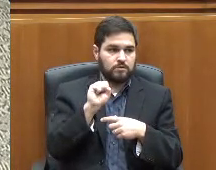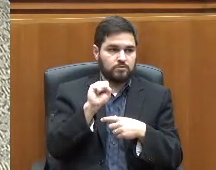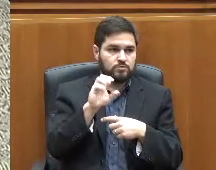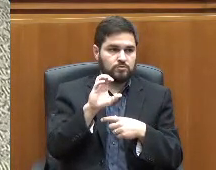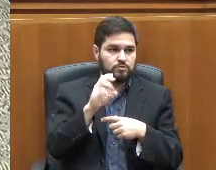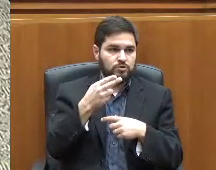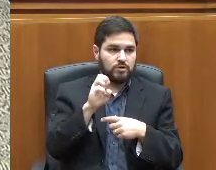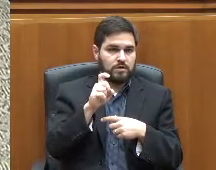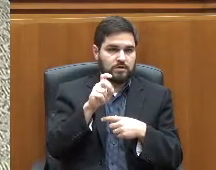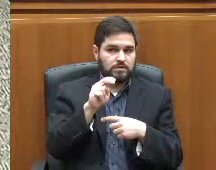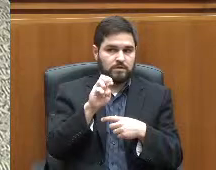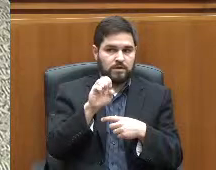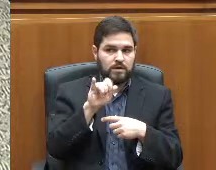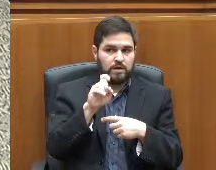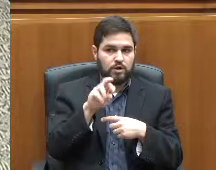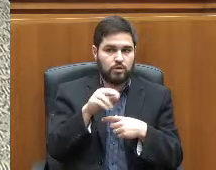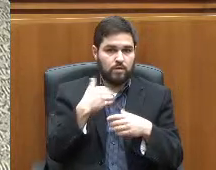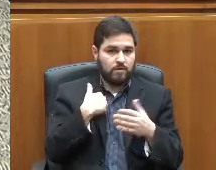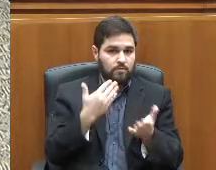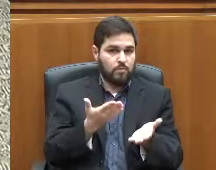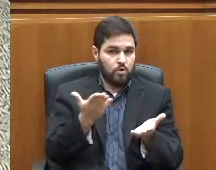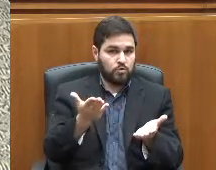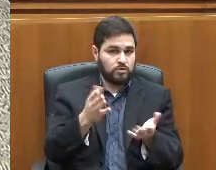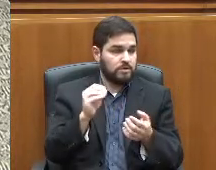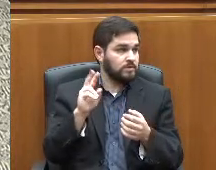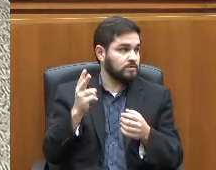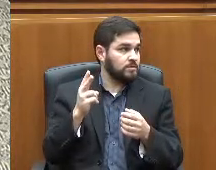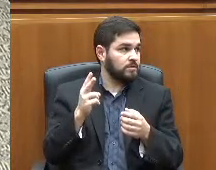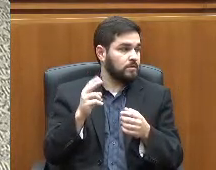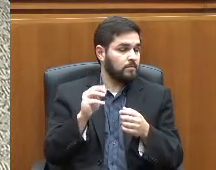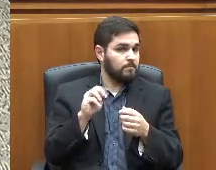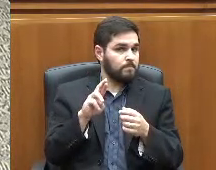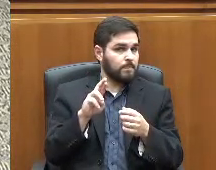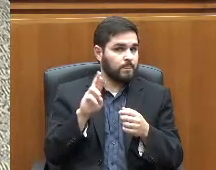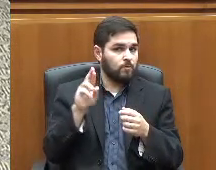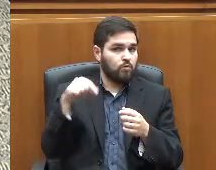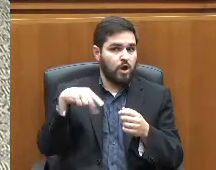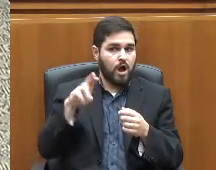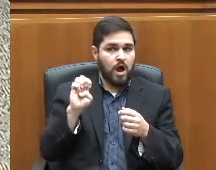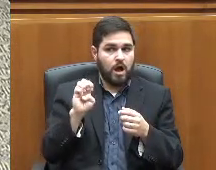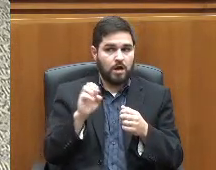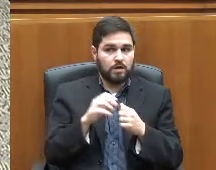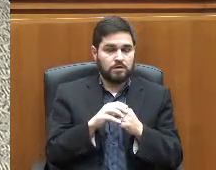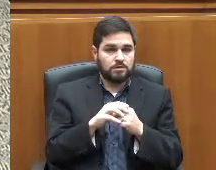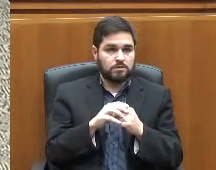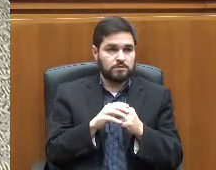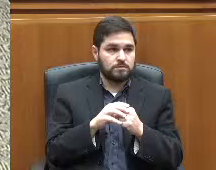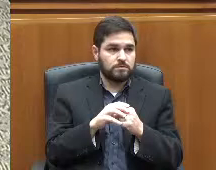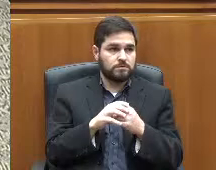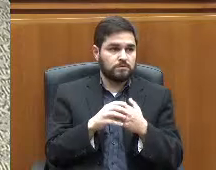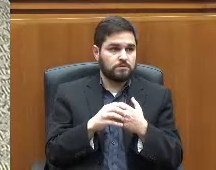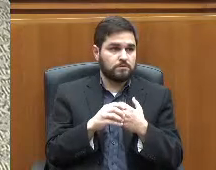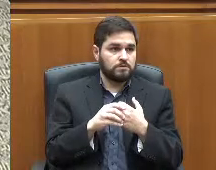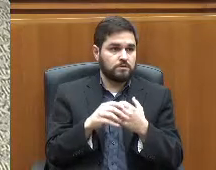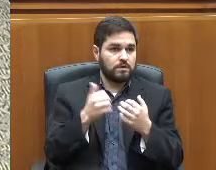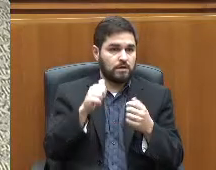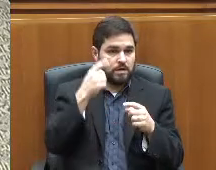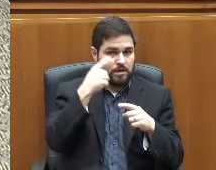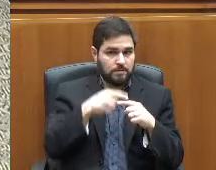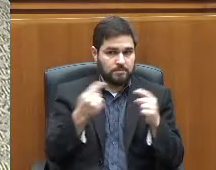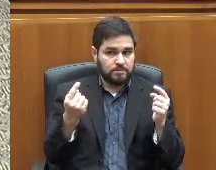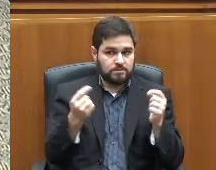Mr. Shea Snyder. We have a motion, second. Second, Mr. Rock. Yes. Any